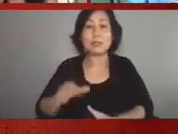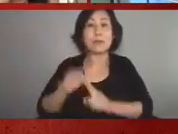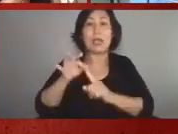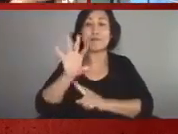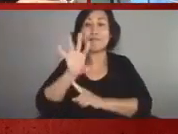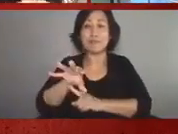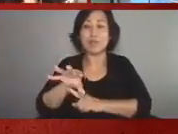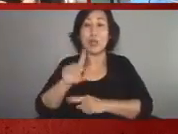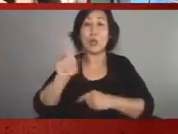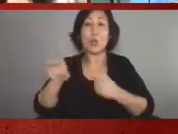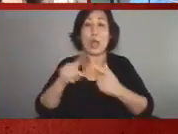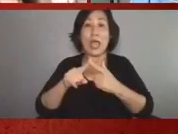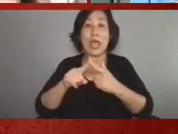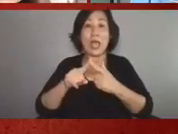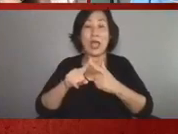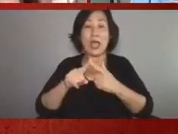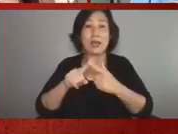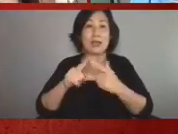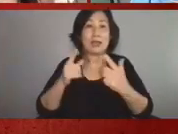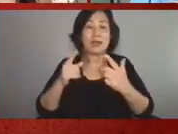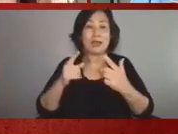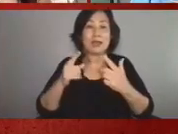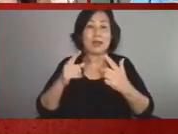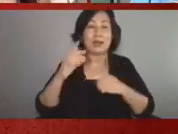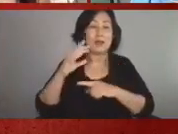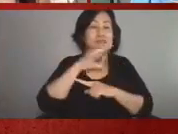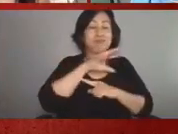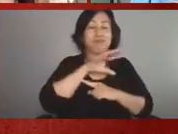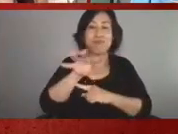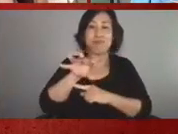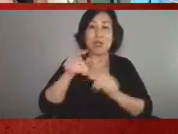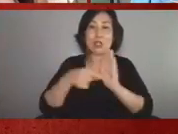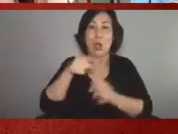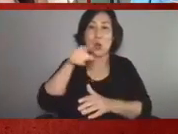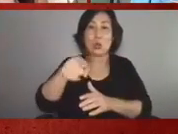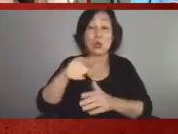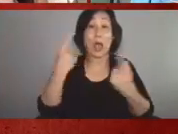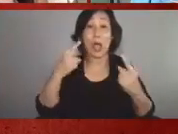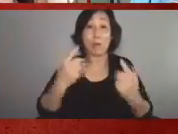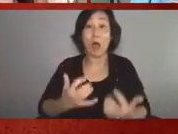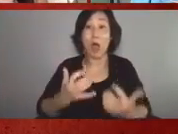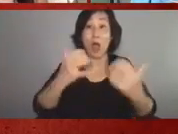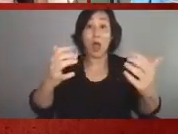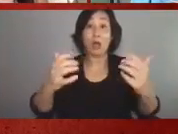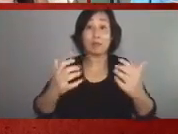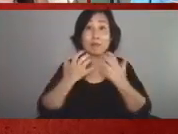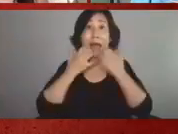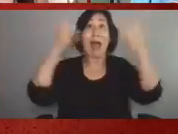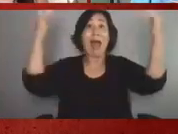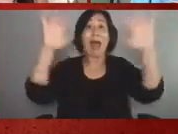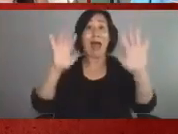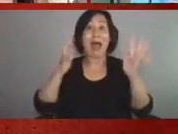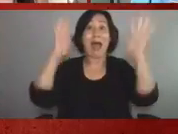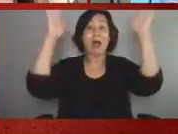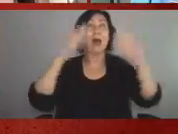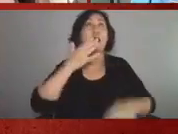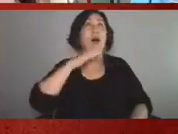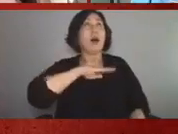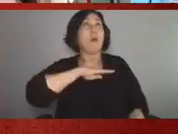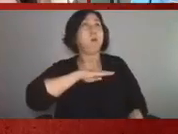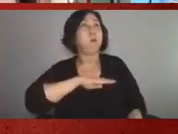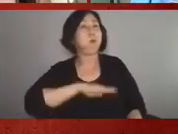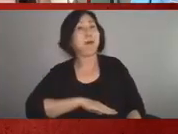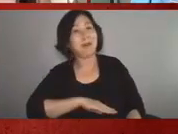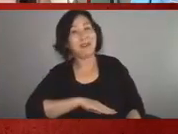the premiere when you walked on the screen, when kind of the camera showed you, the audience